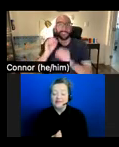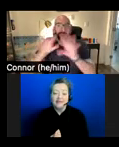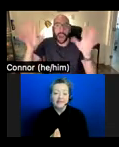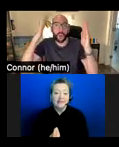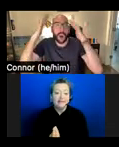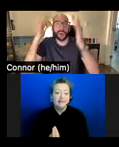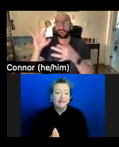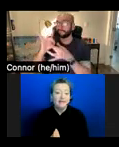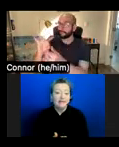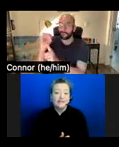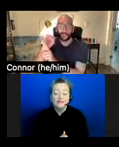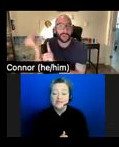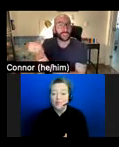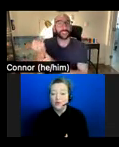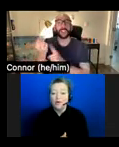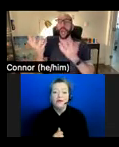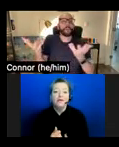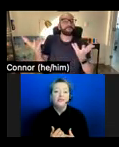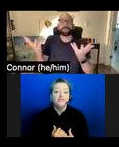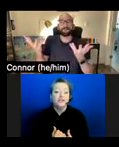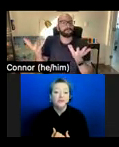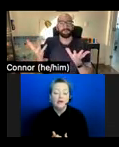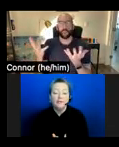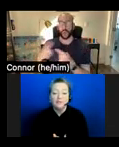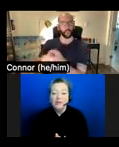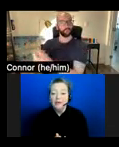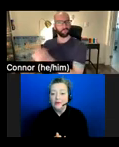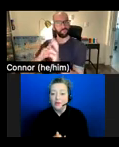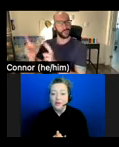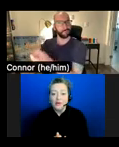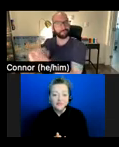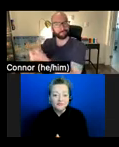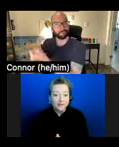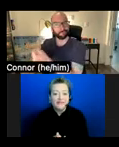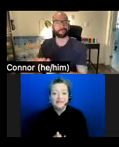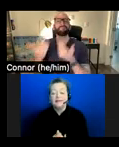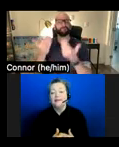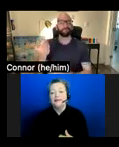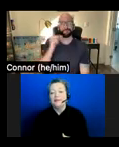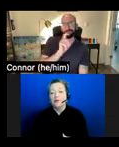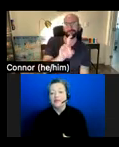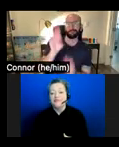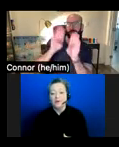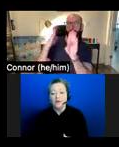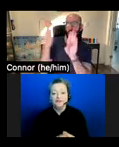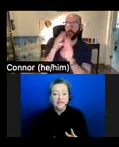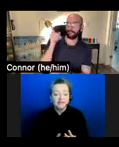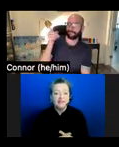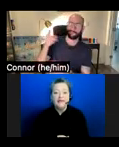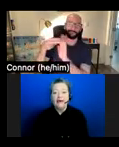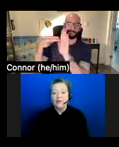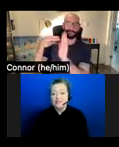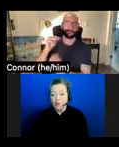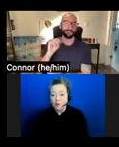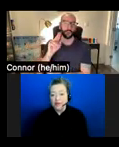about things that they need some support on, there's requests for fundraising, requests for